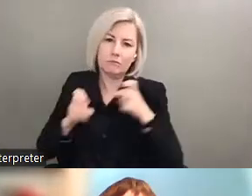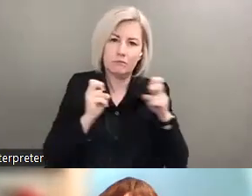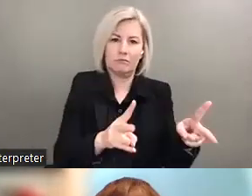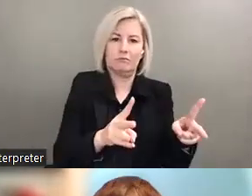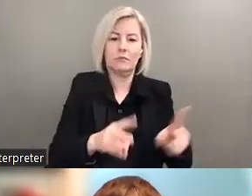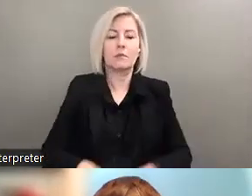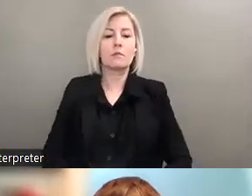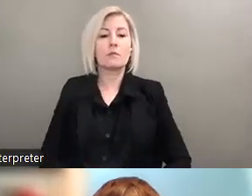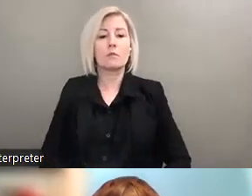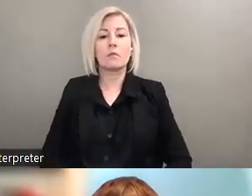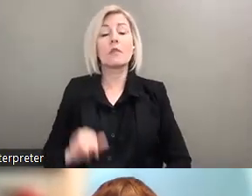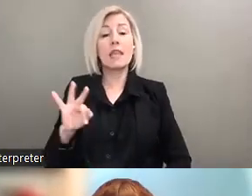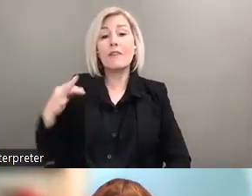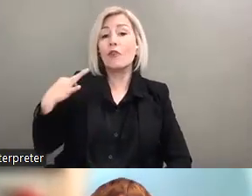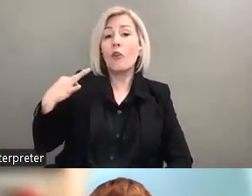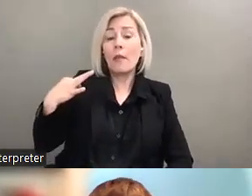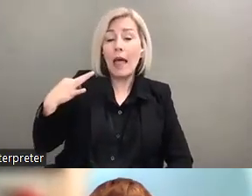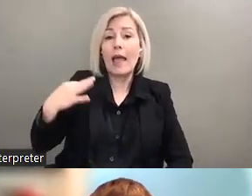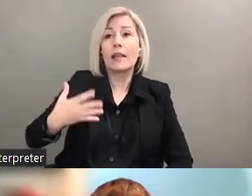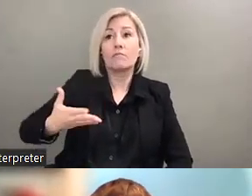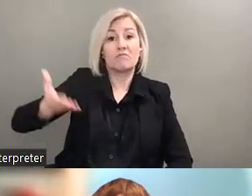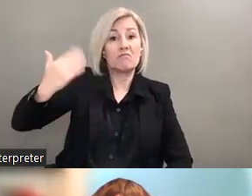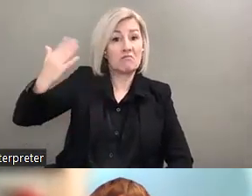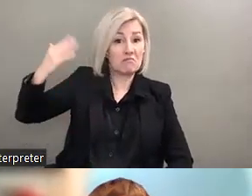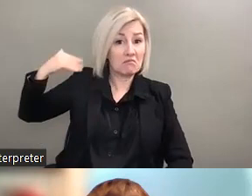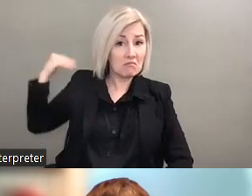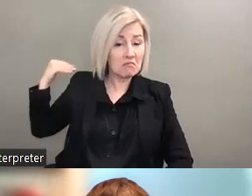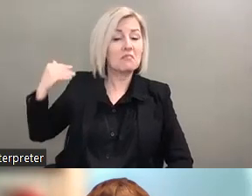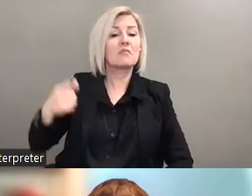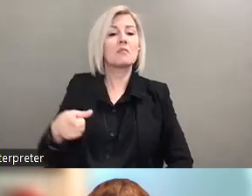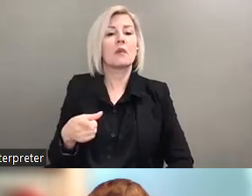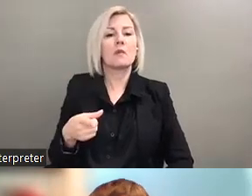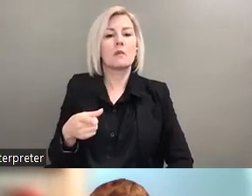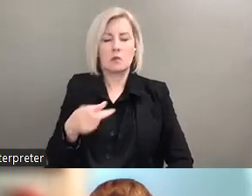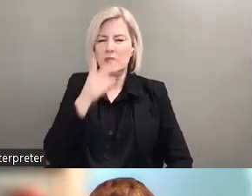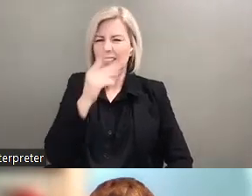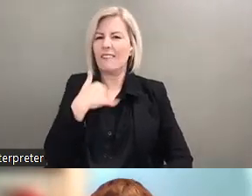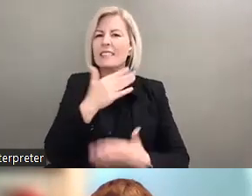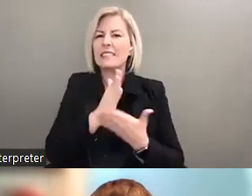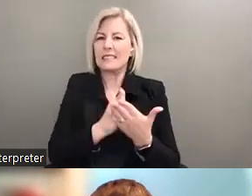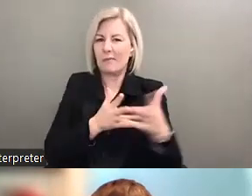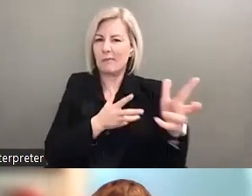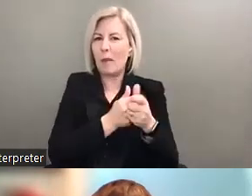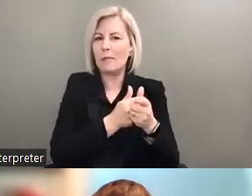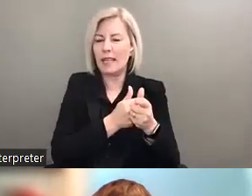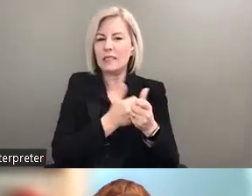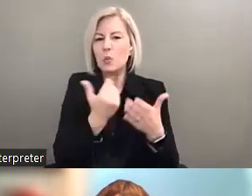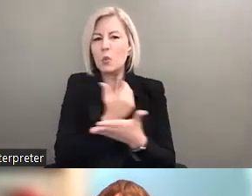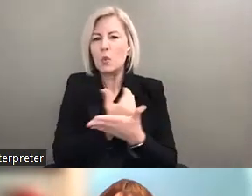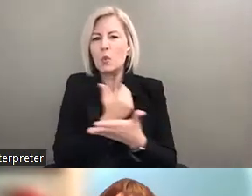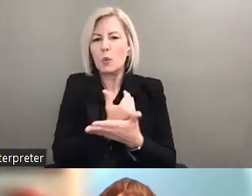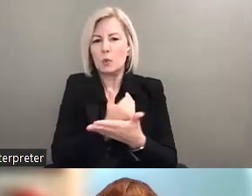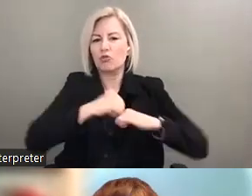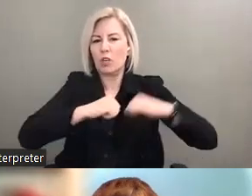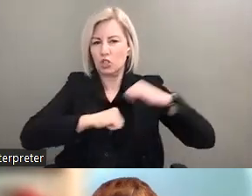If you've applied to ArtsCONNECT in the past, you'll see that there have been some updates to the narrative structure for ArtsCONNECT. Rather